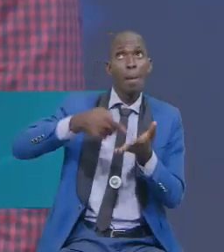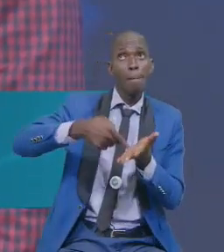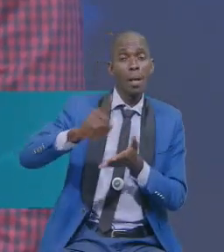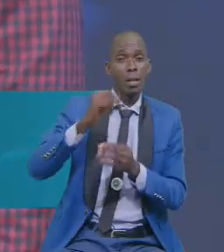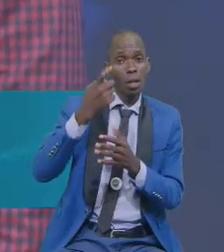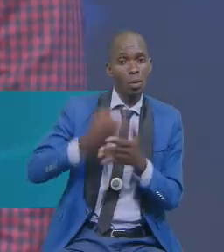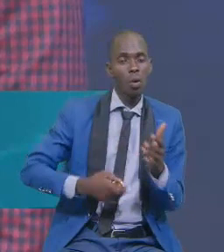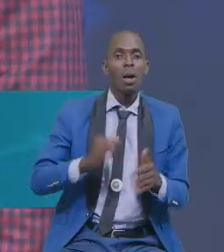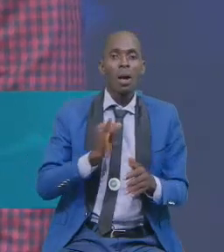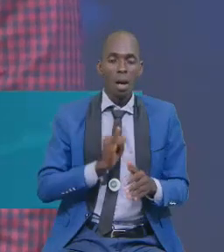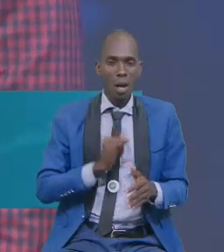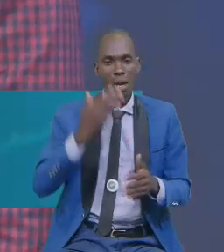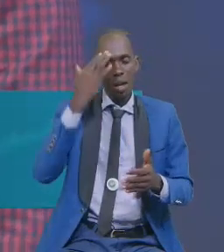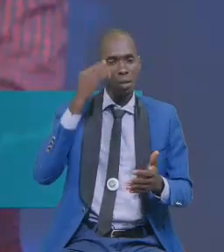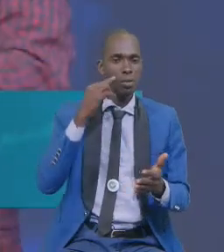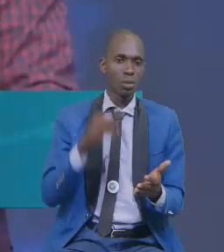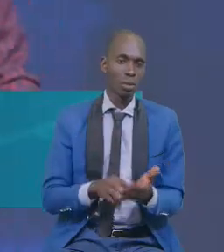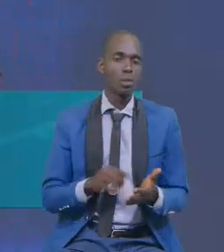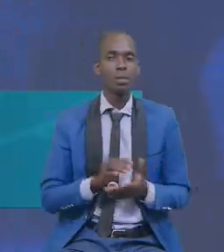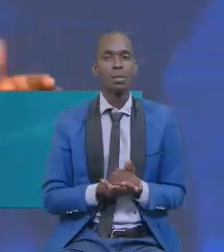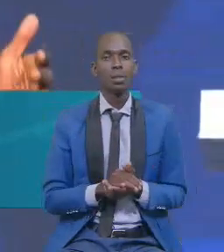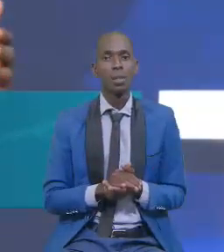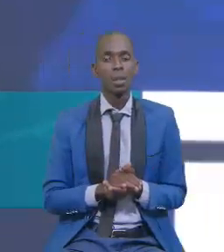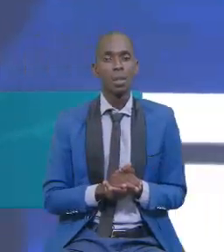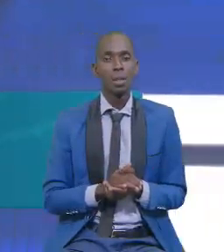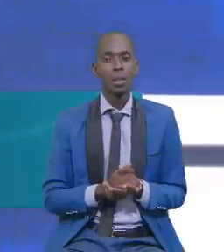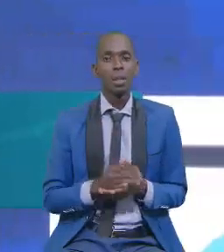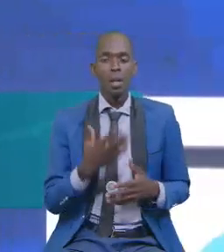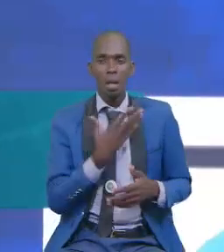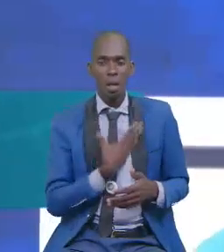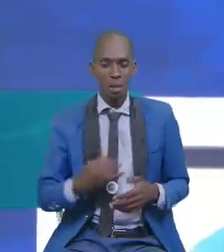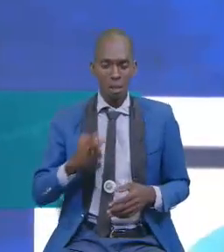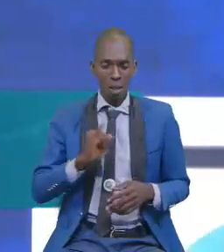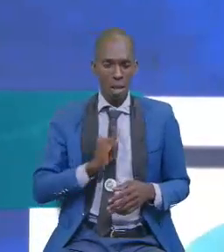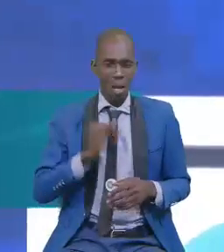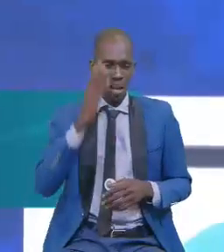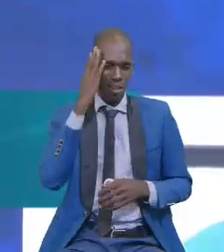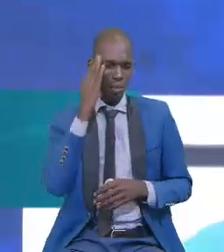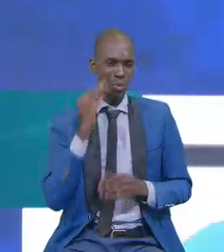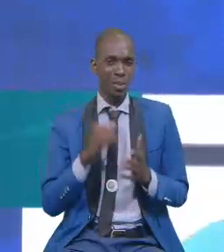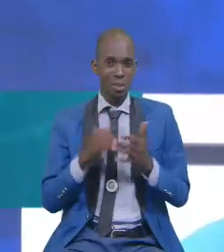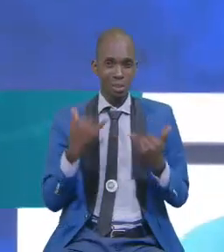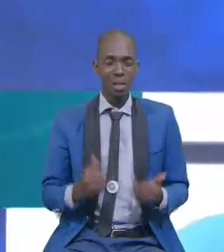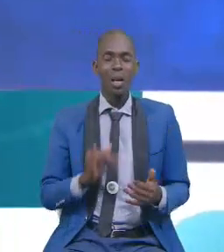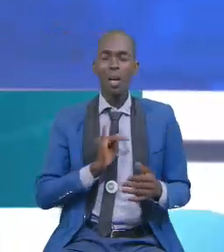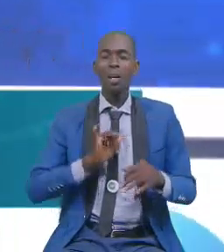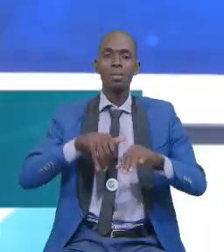I acknowledge. And I experience it now, I affirm.